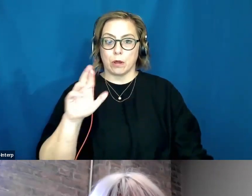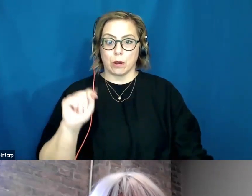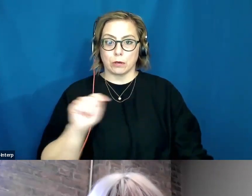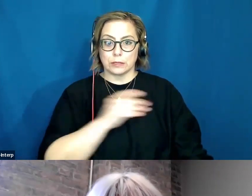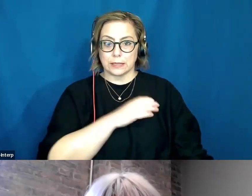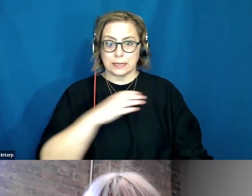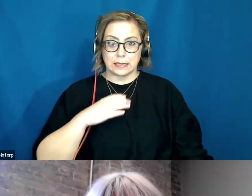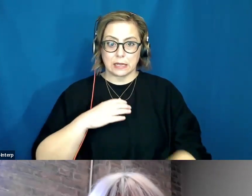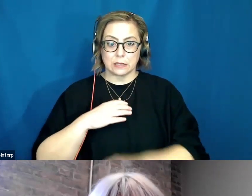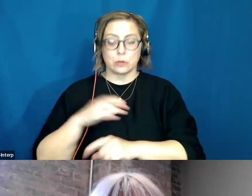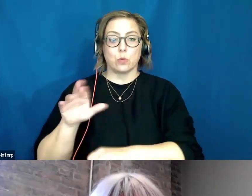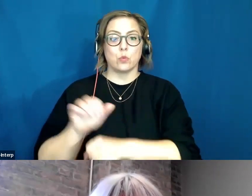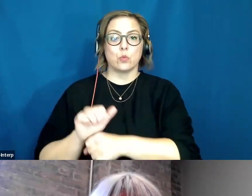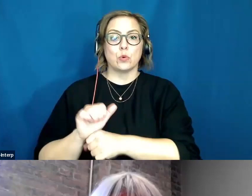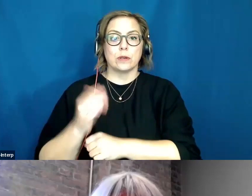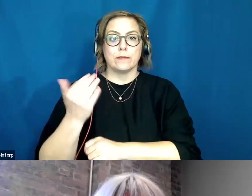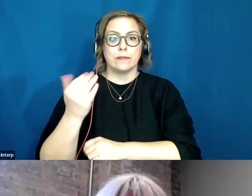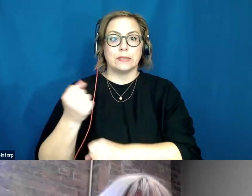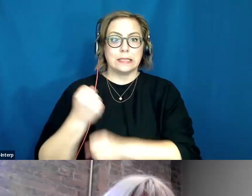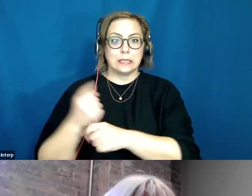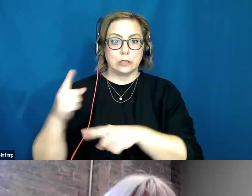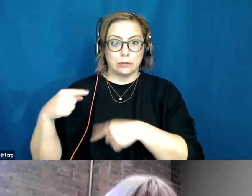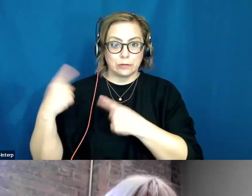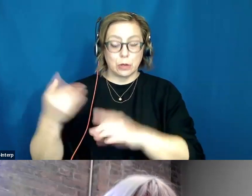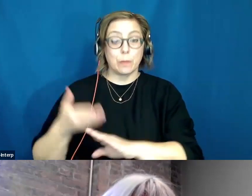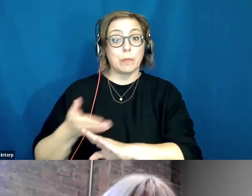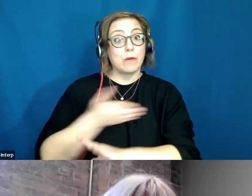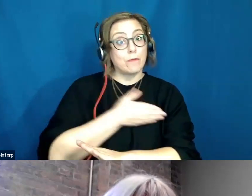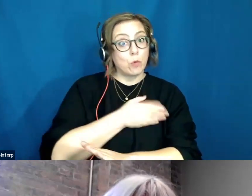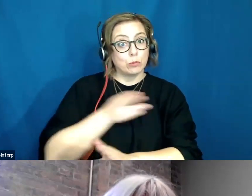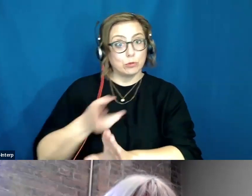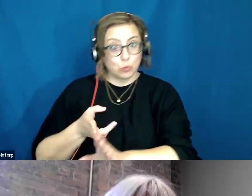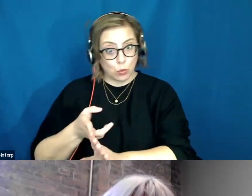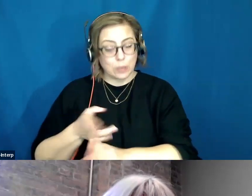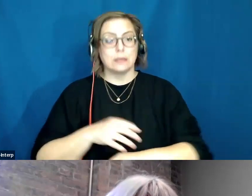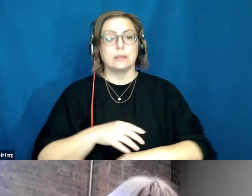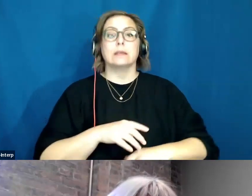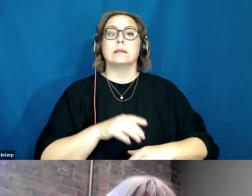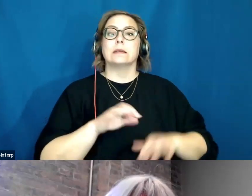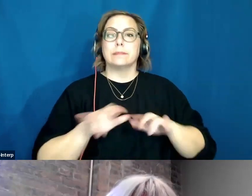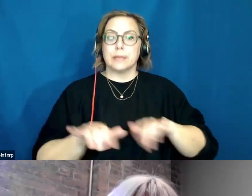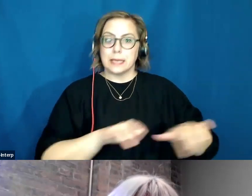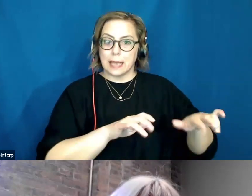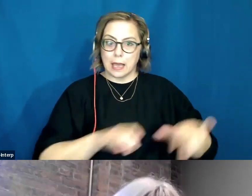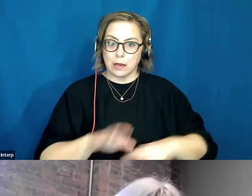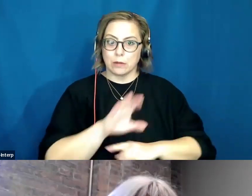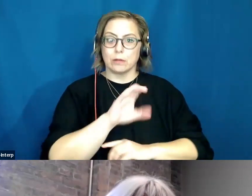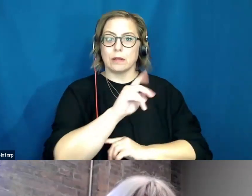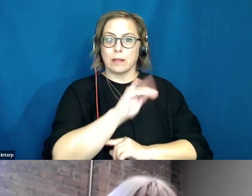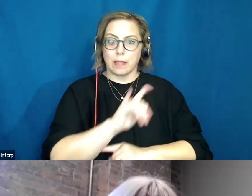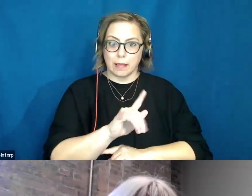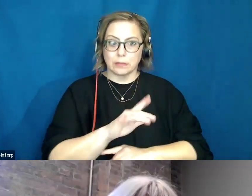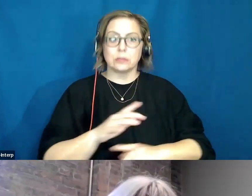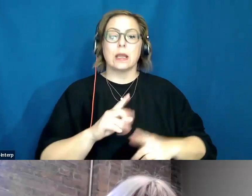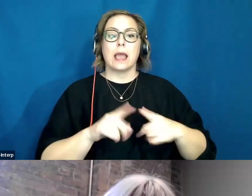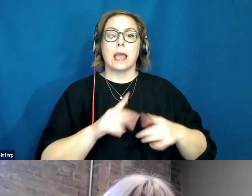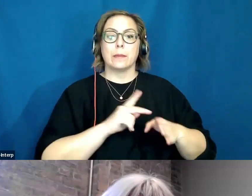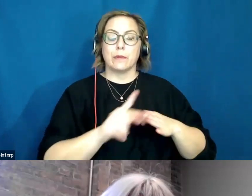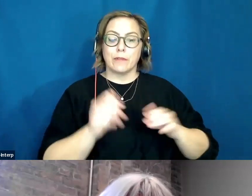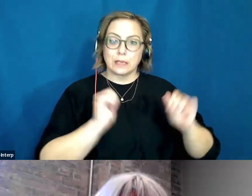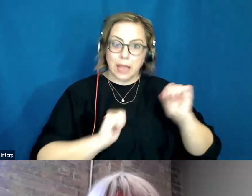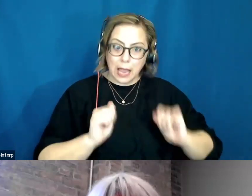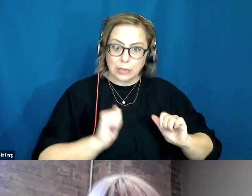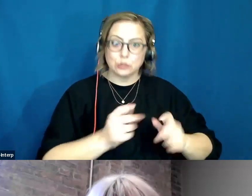15 years. Prior to joining the MAC team, she studied classical piano and worked as a professional actor,